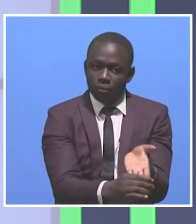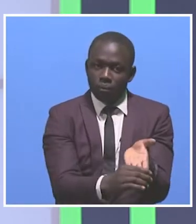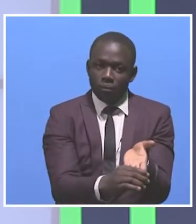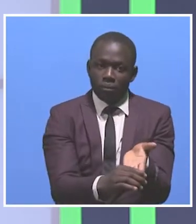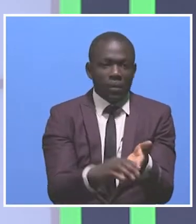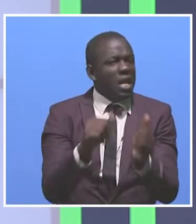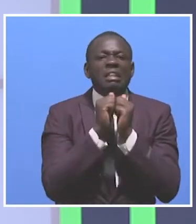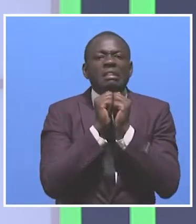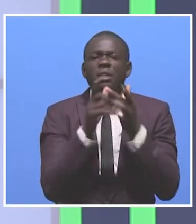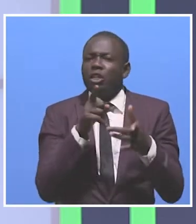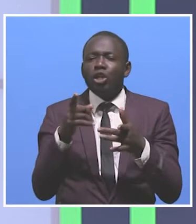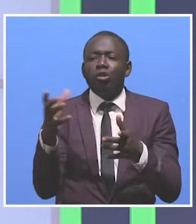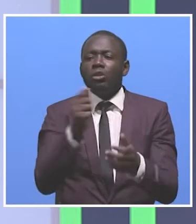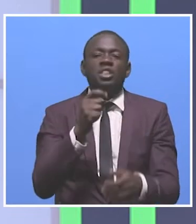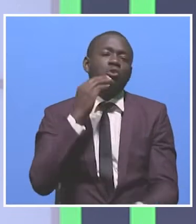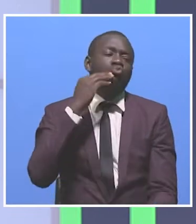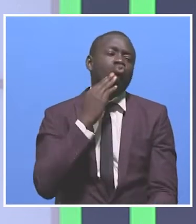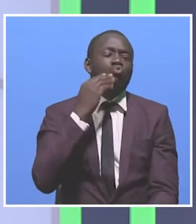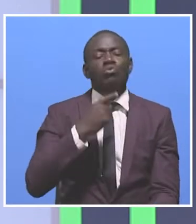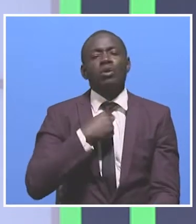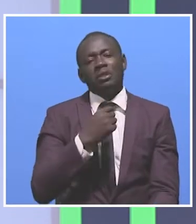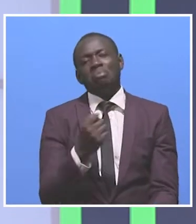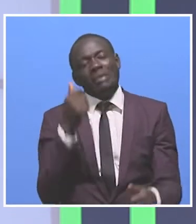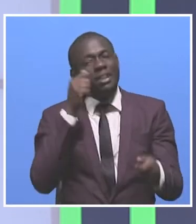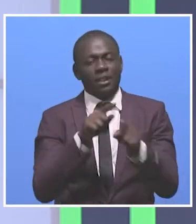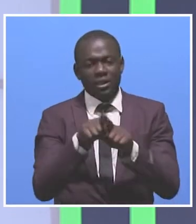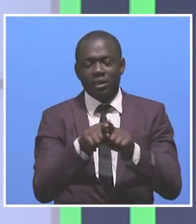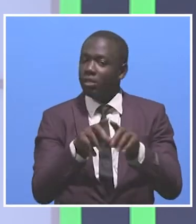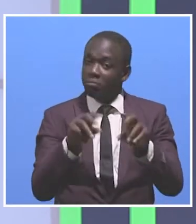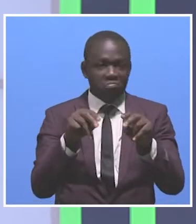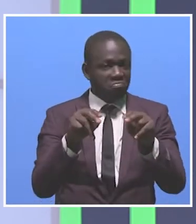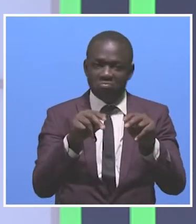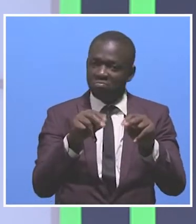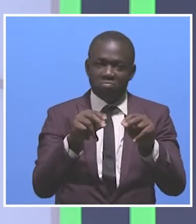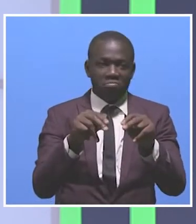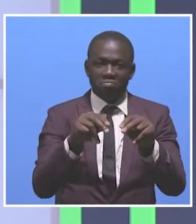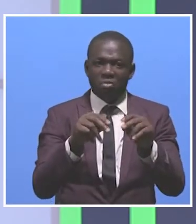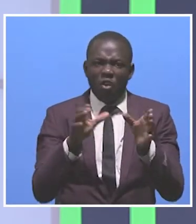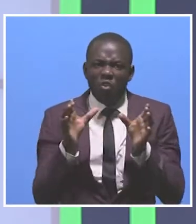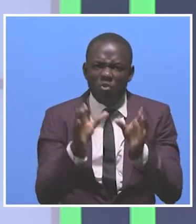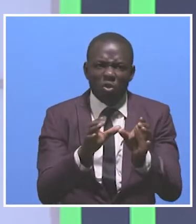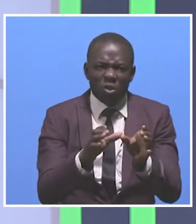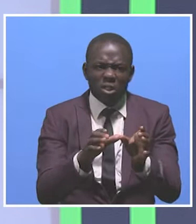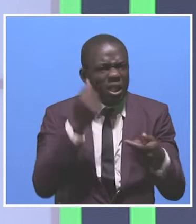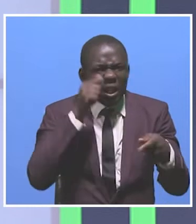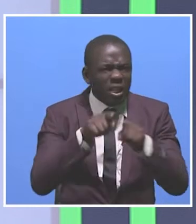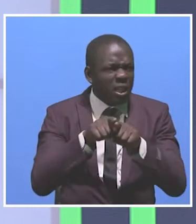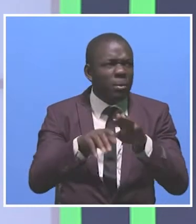the sweet. She even says, I agreed. There's nothing like agreeing, being forced, whatever way. It